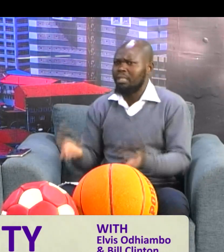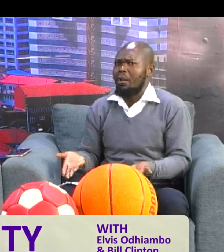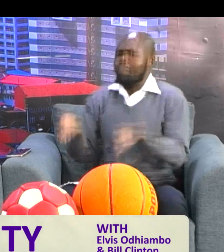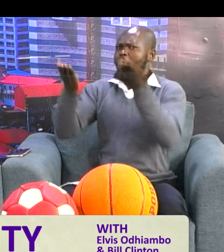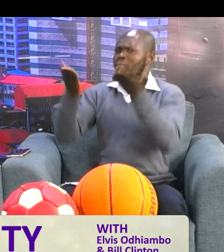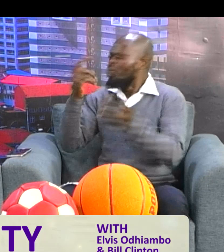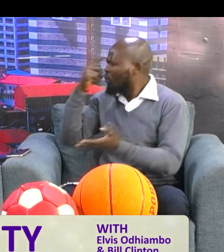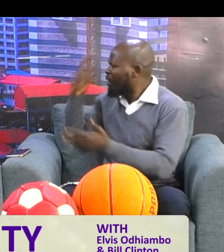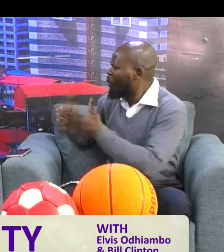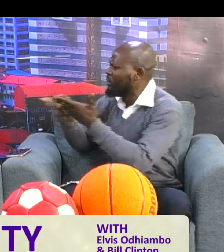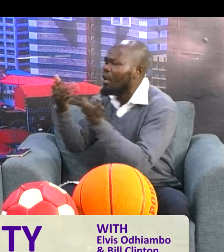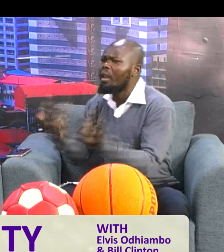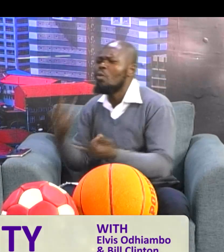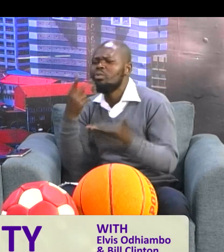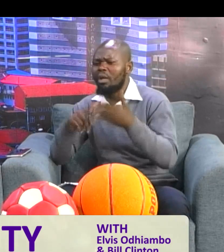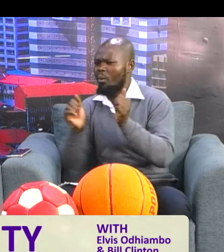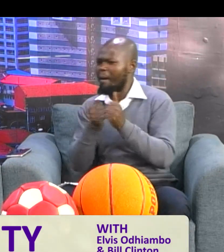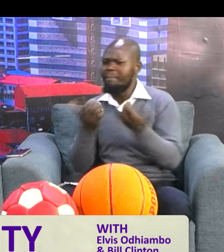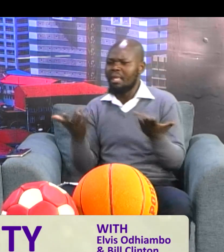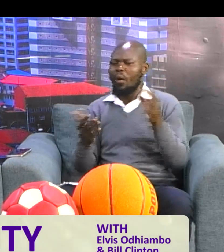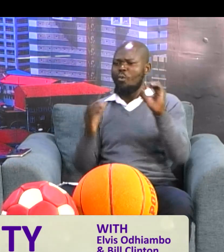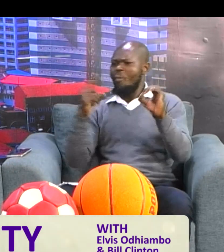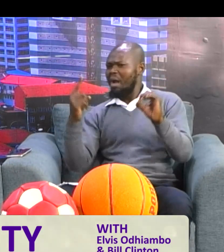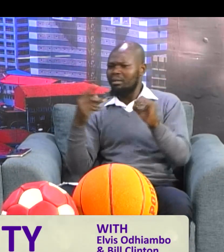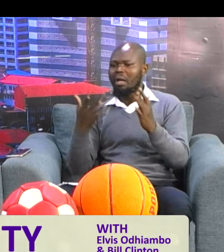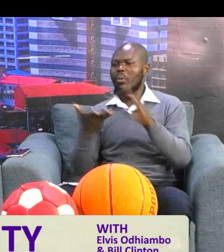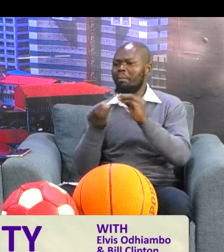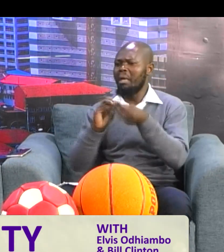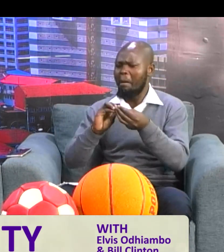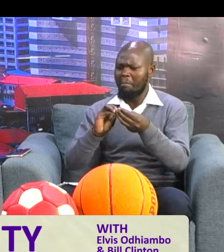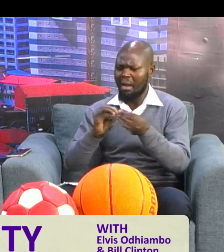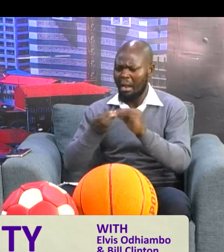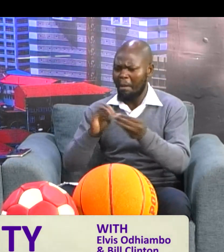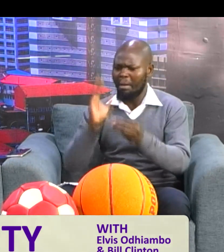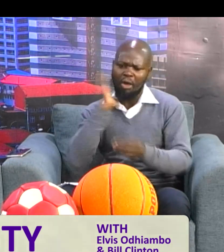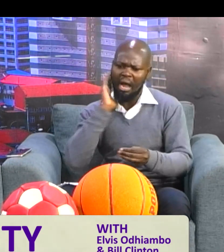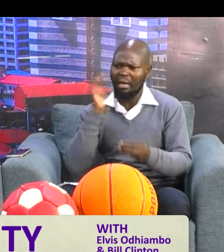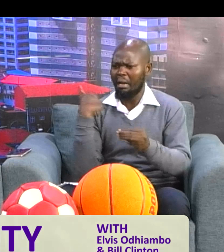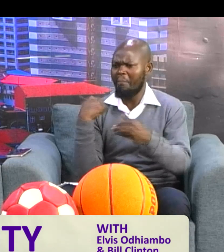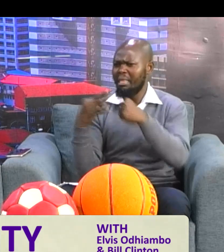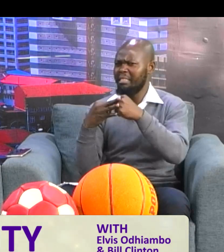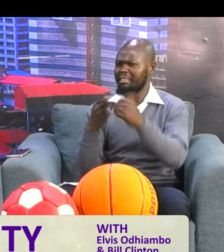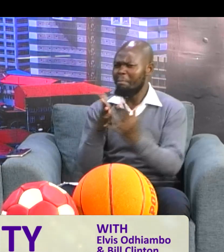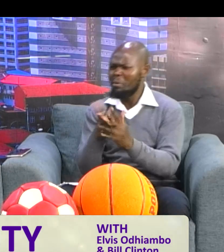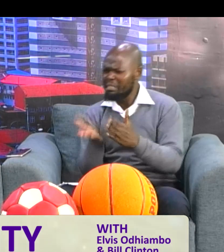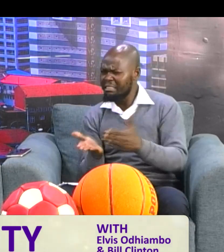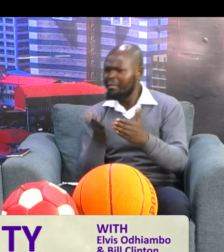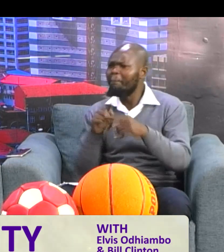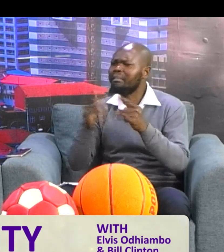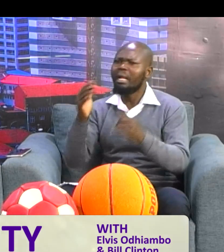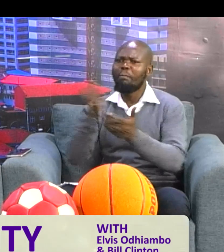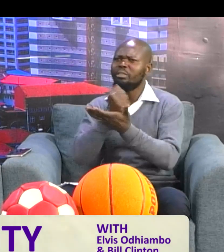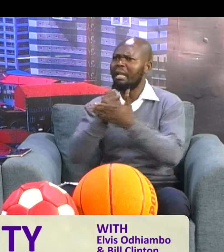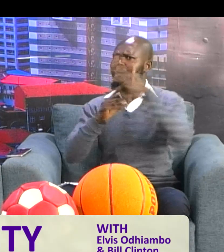managed to concede. So next time, what do you think? Are they going to continue to improve with the 1-0 result that